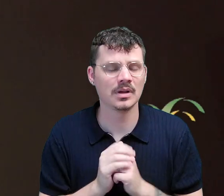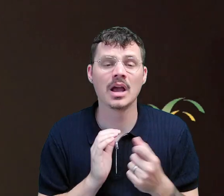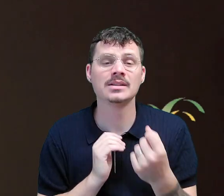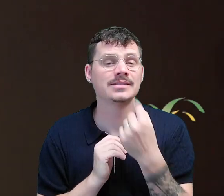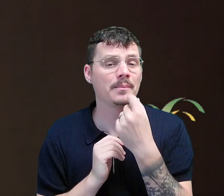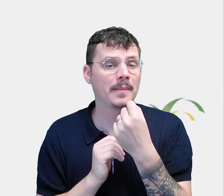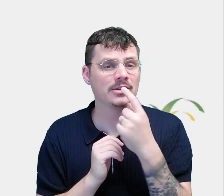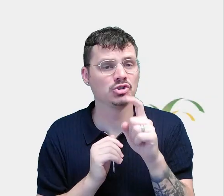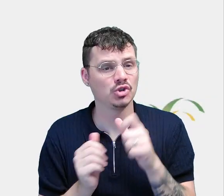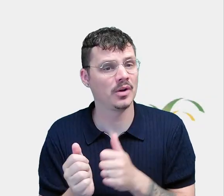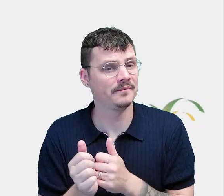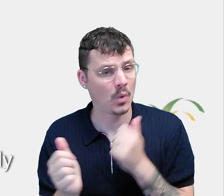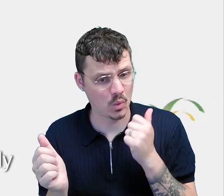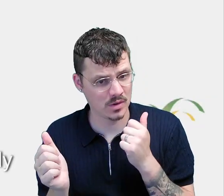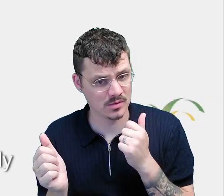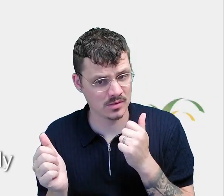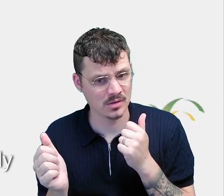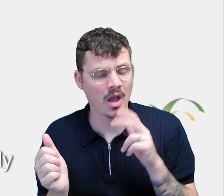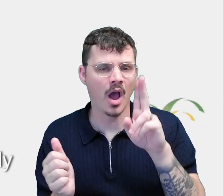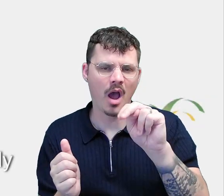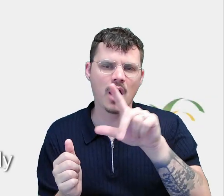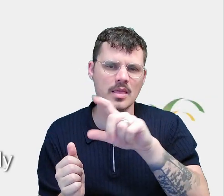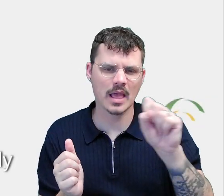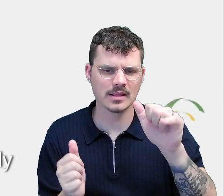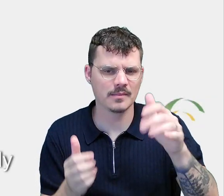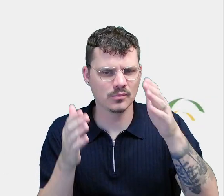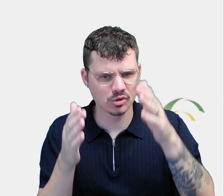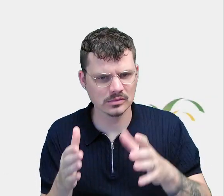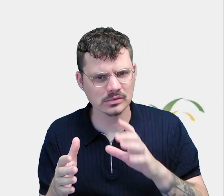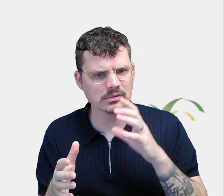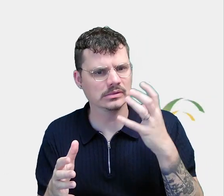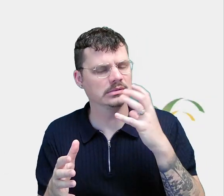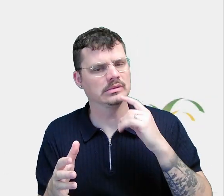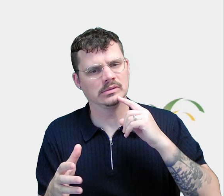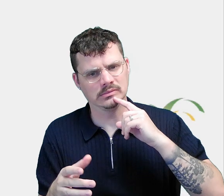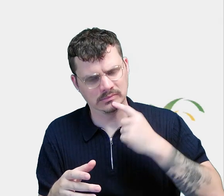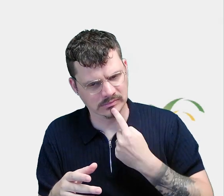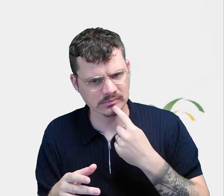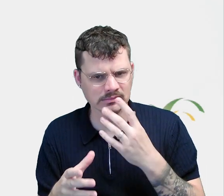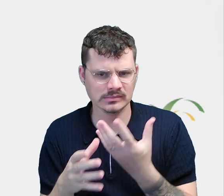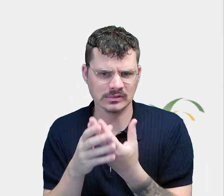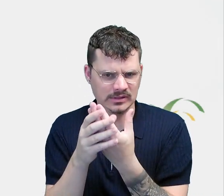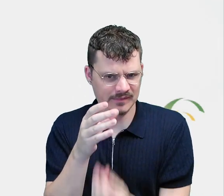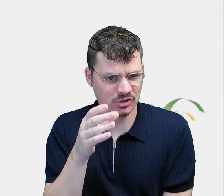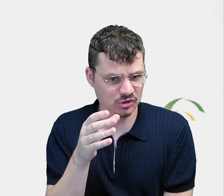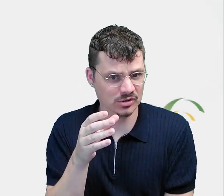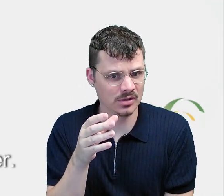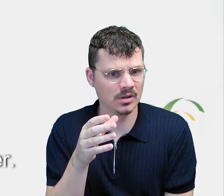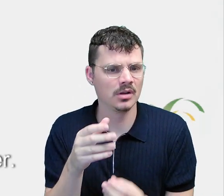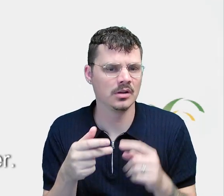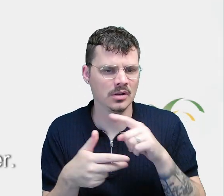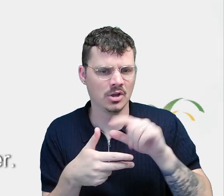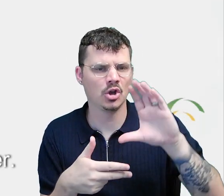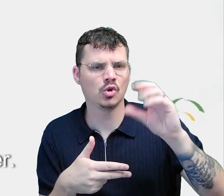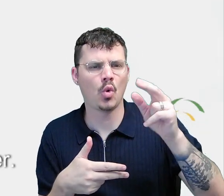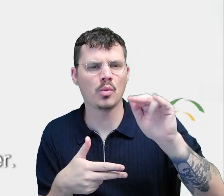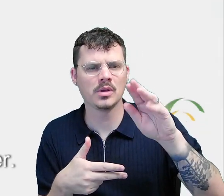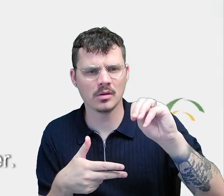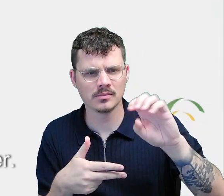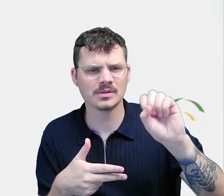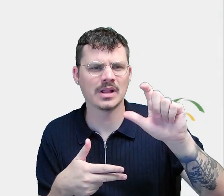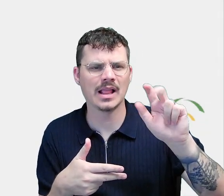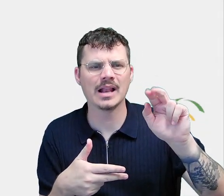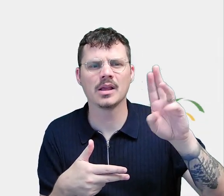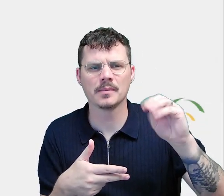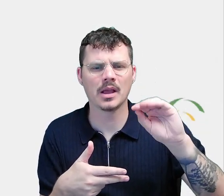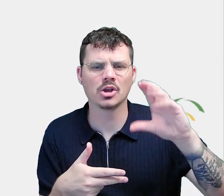Supplements to avoid, unless the person has an absolutely confirmed deficiency state, are chromium, selenium, and